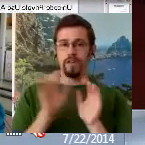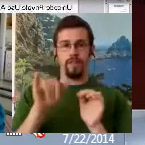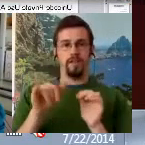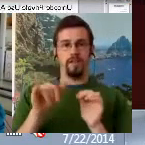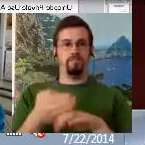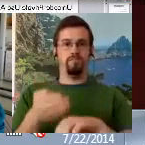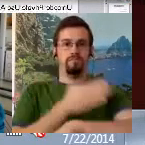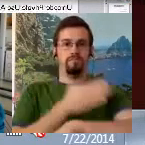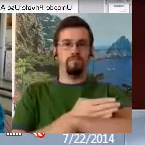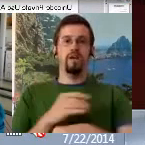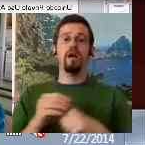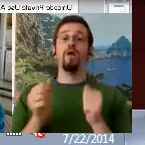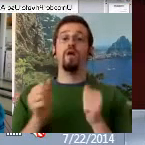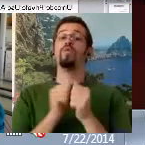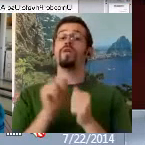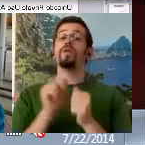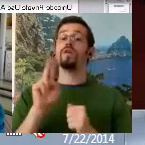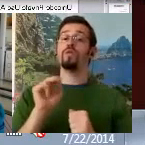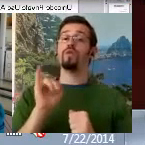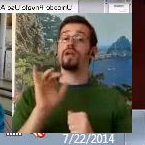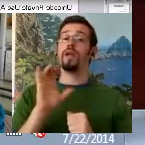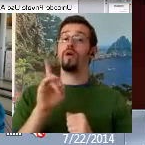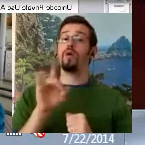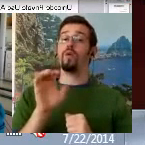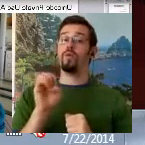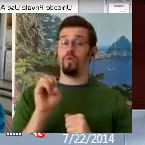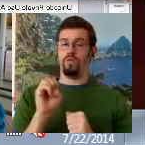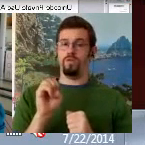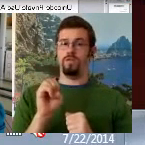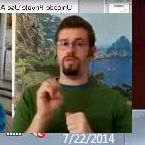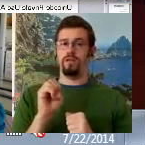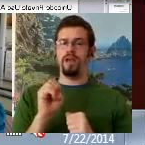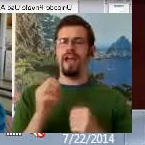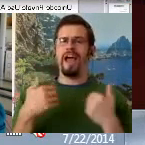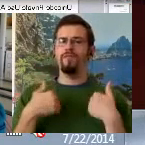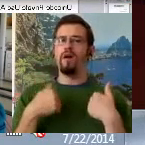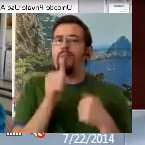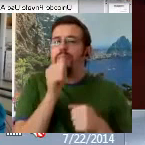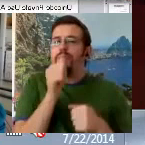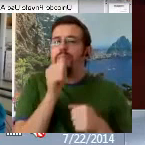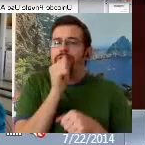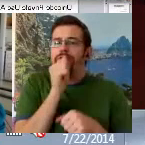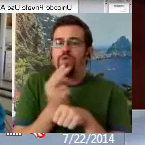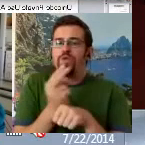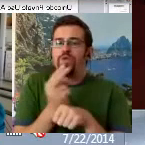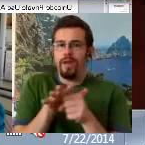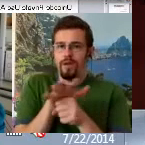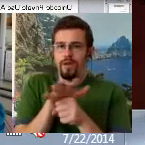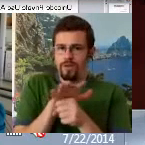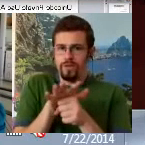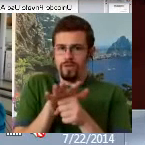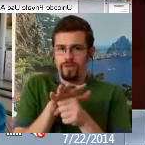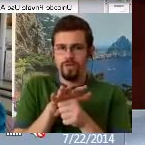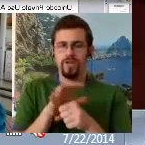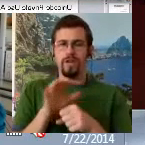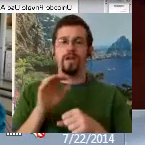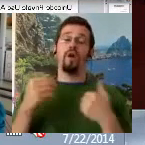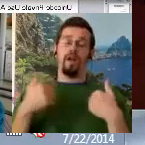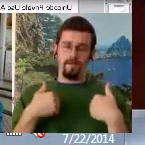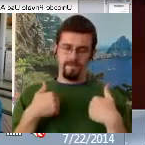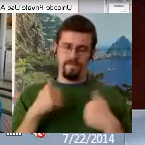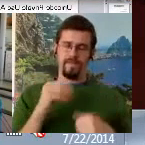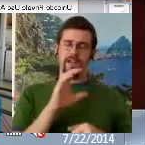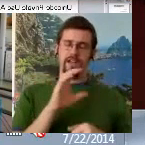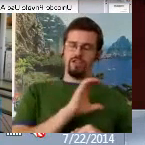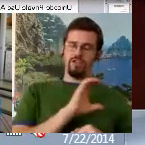With that Unicode on plane 15, which is the private use area, first of all, we do have those characters for the symbols. That's